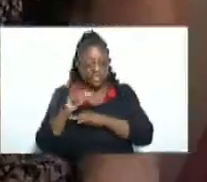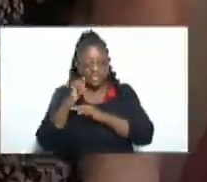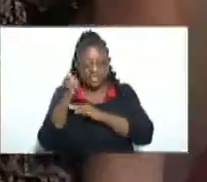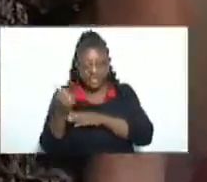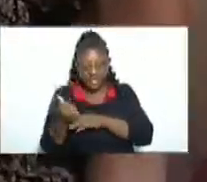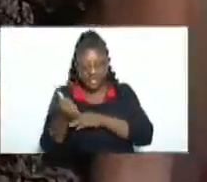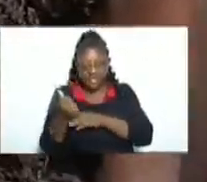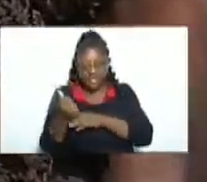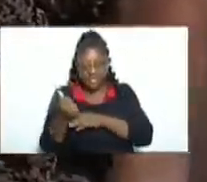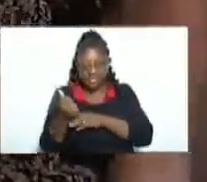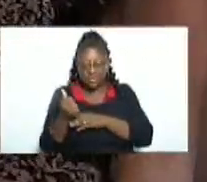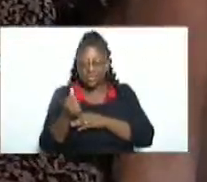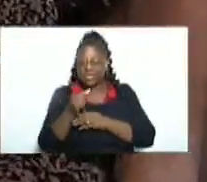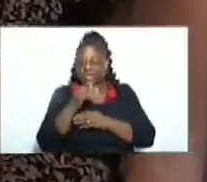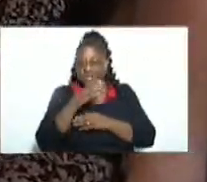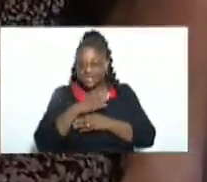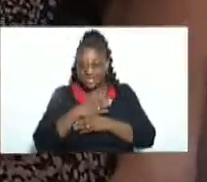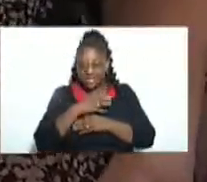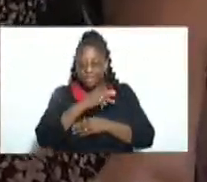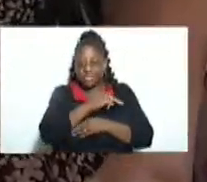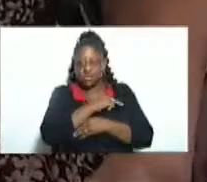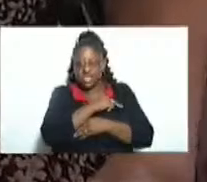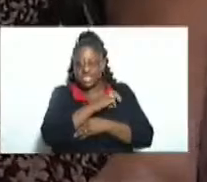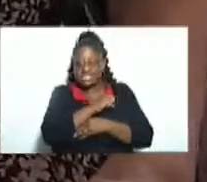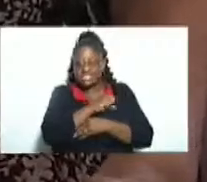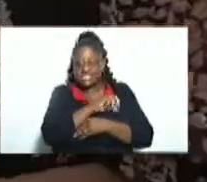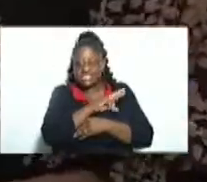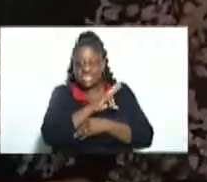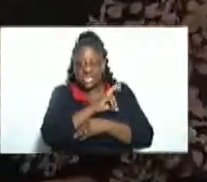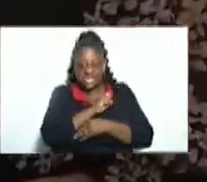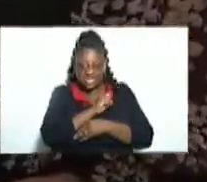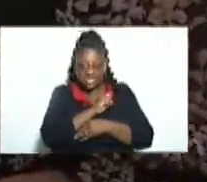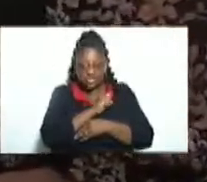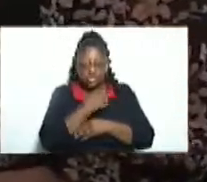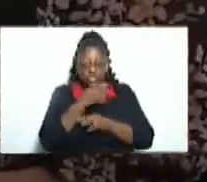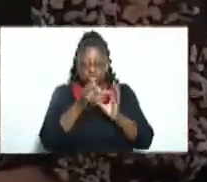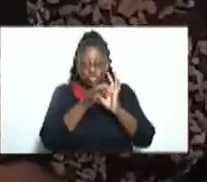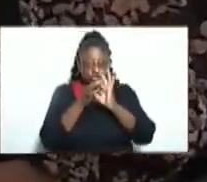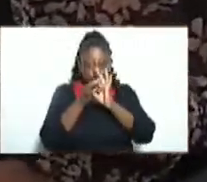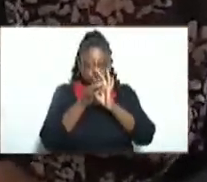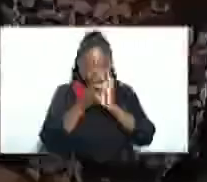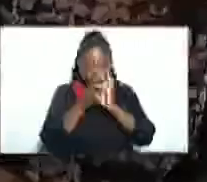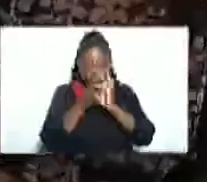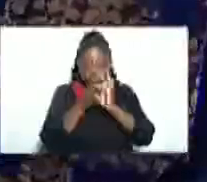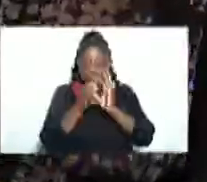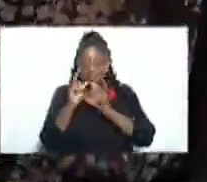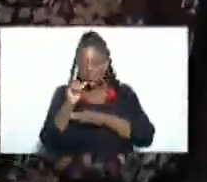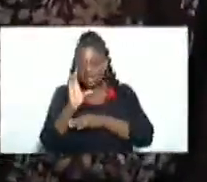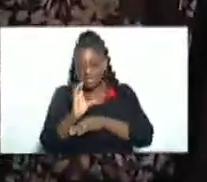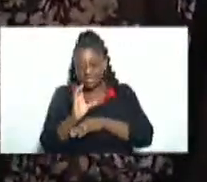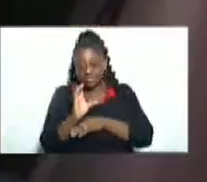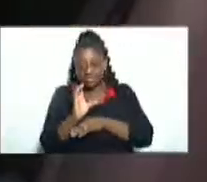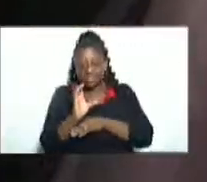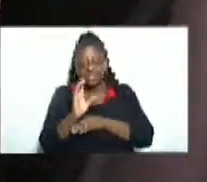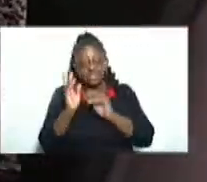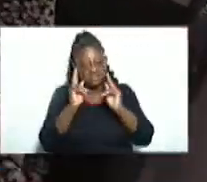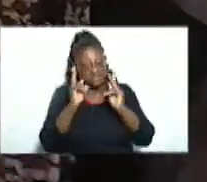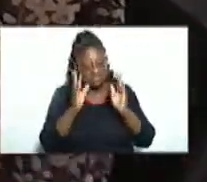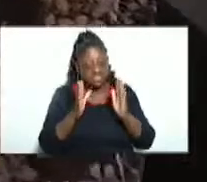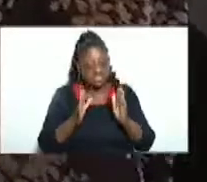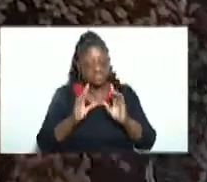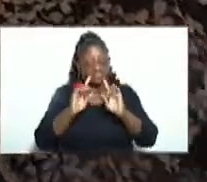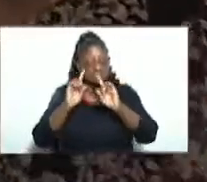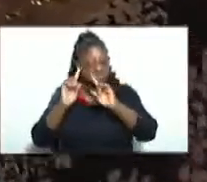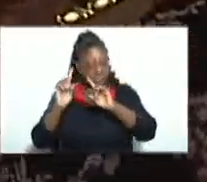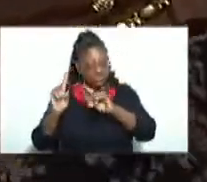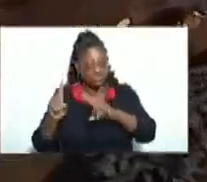country's centenarians. Muriel Sears became the latest person to join that elite bunch with a visit on her special day from the